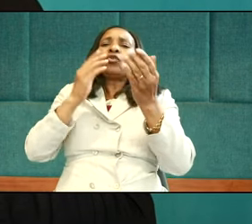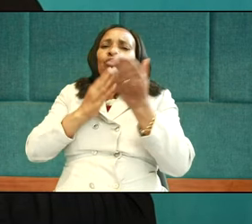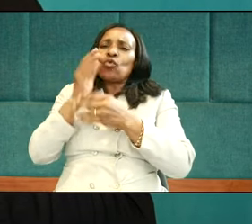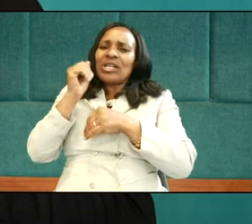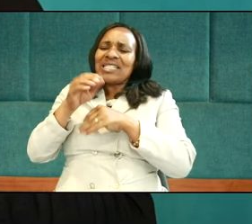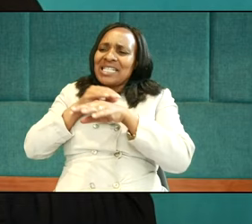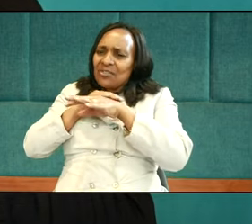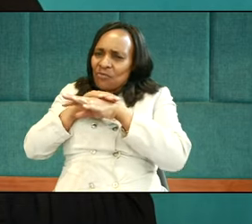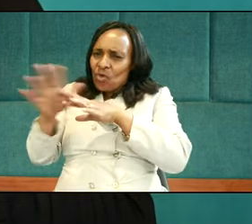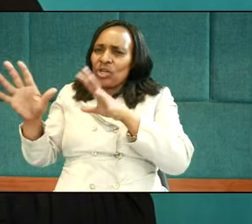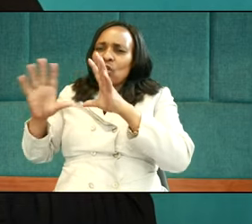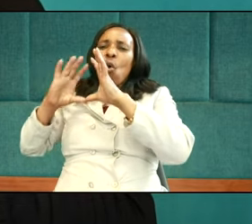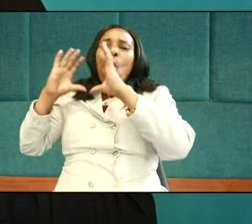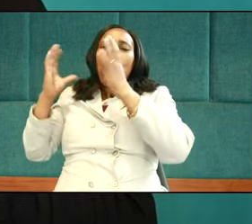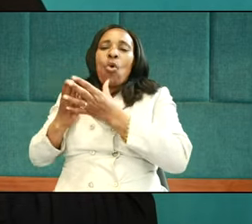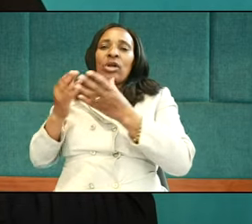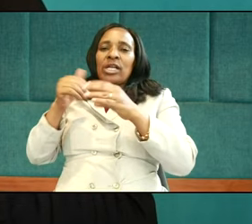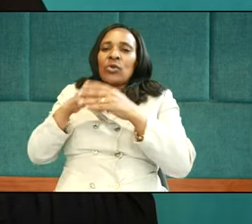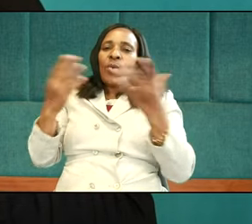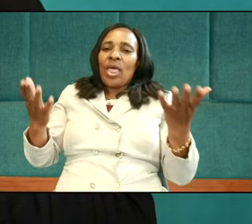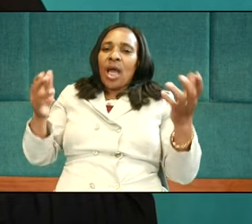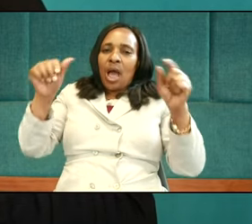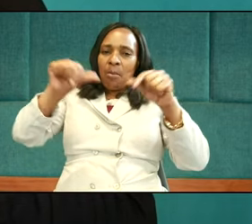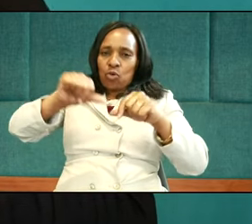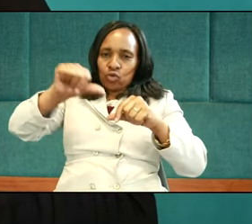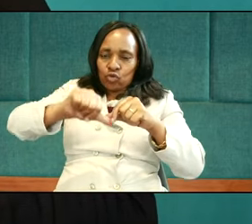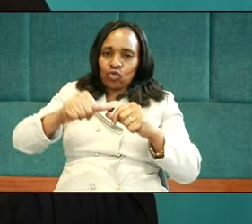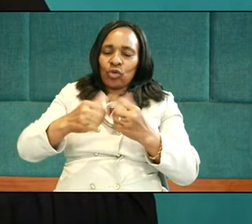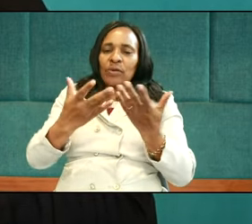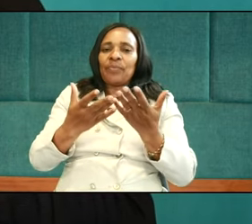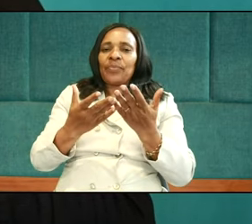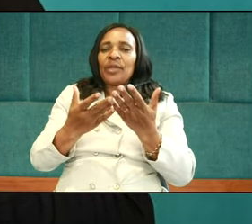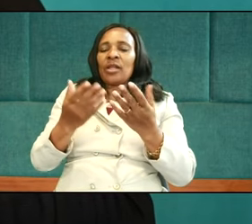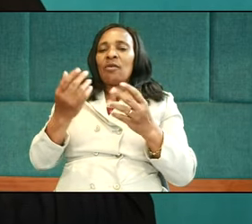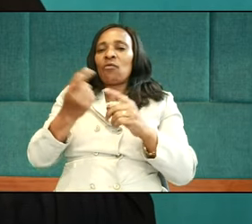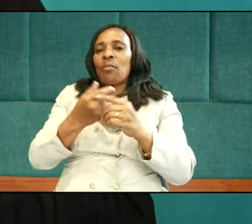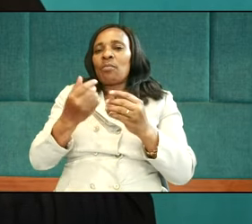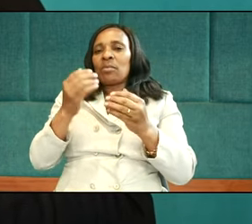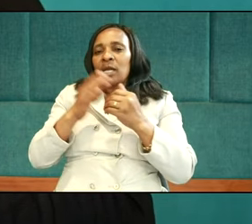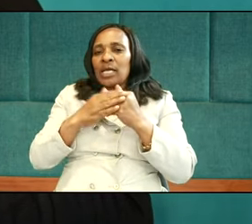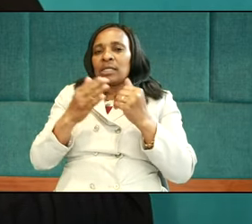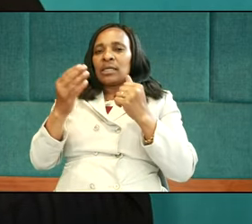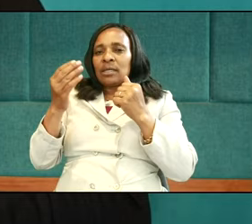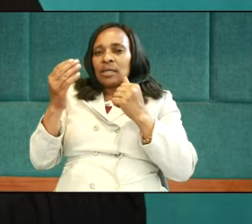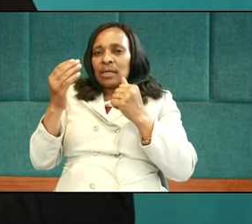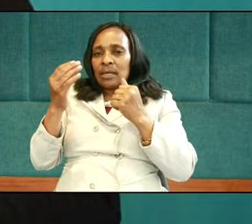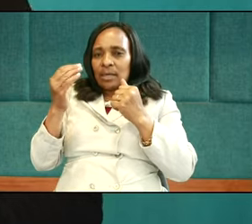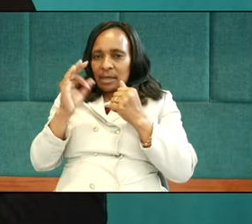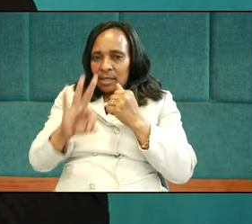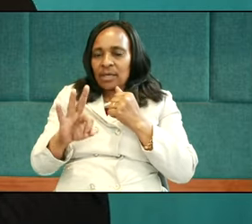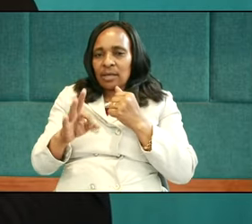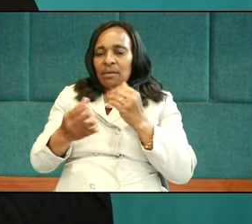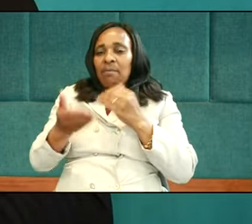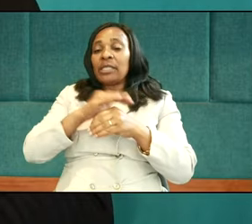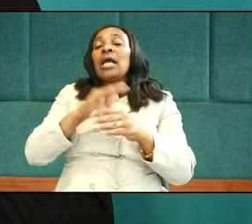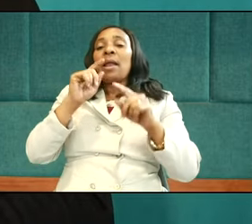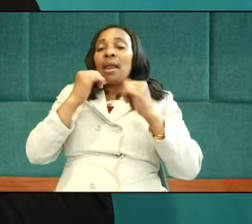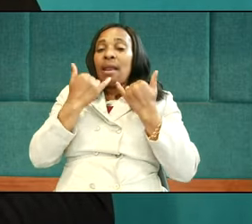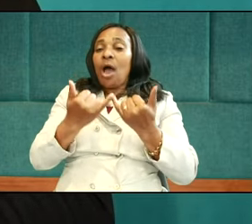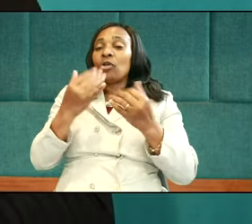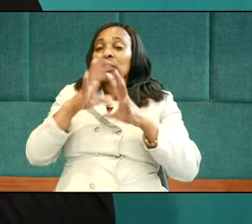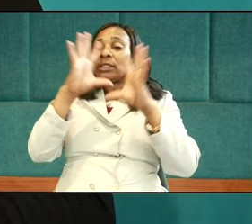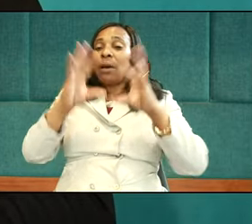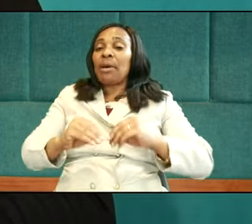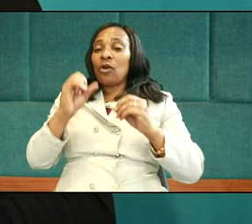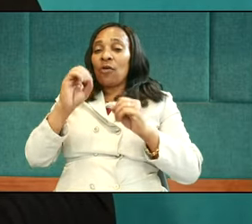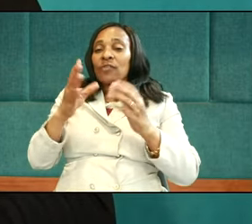influence wholly on the side of idolatry. That's page 93. So this is just a summary of the